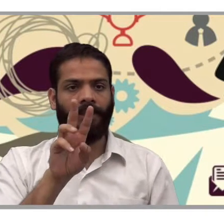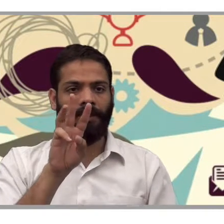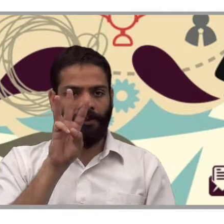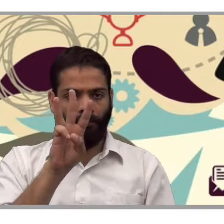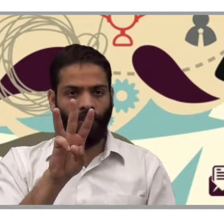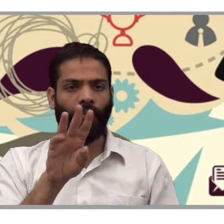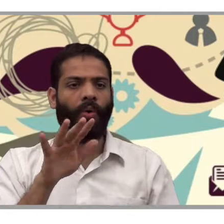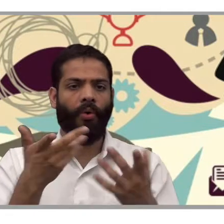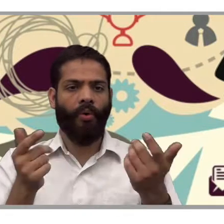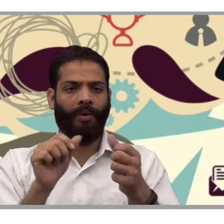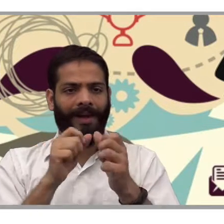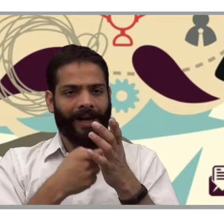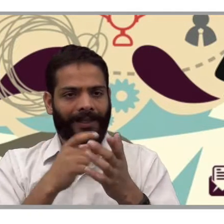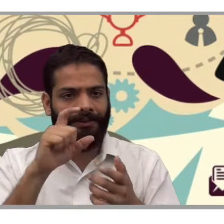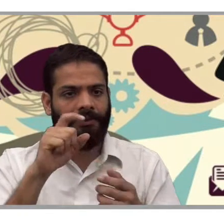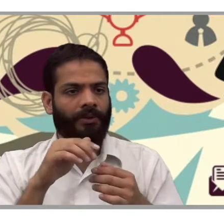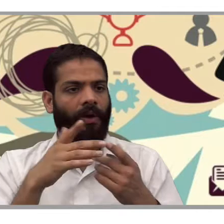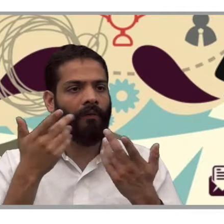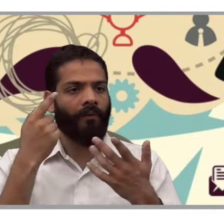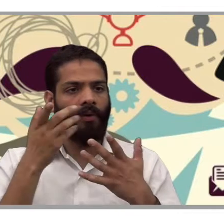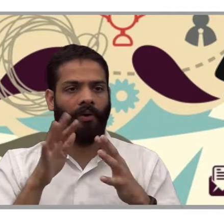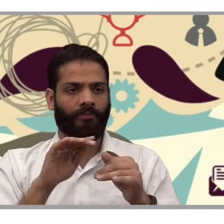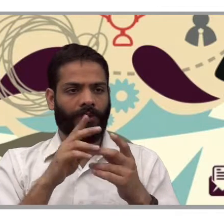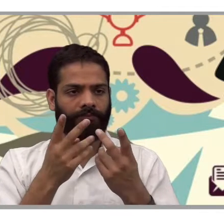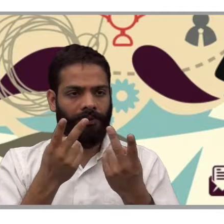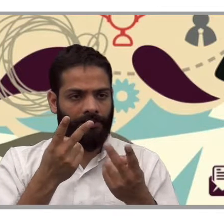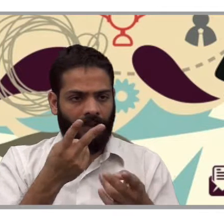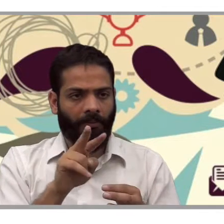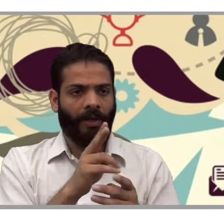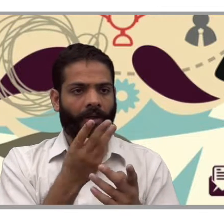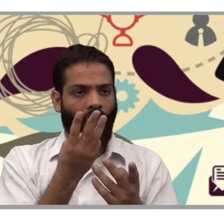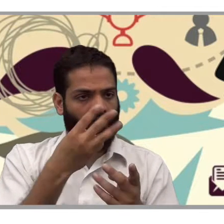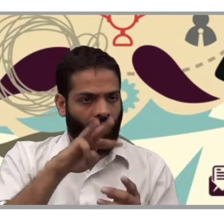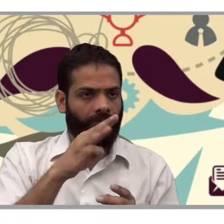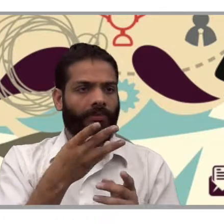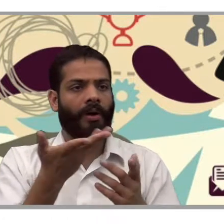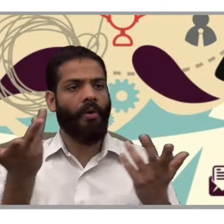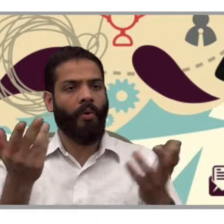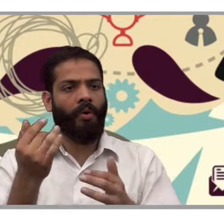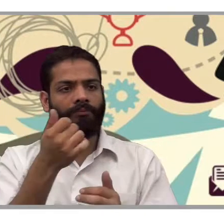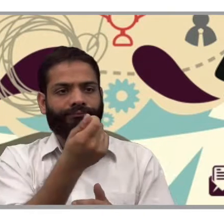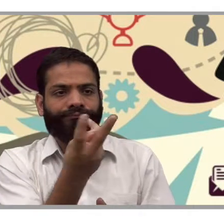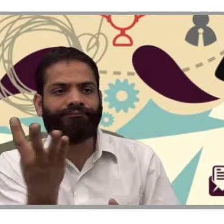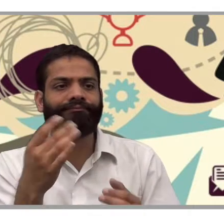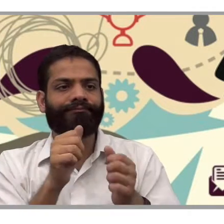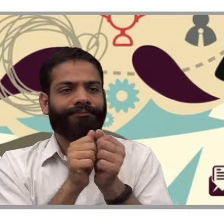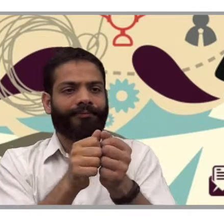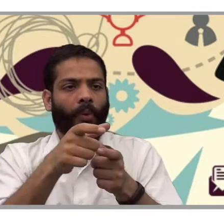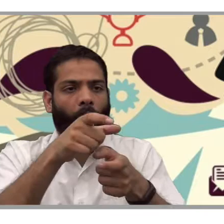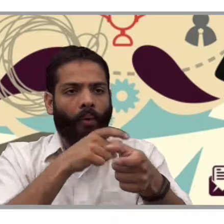The last is, what is your name? Which is a WH question. It will be signed as your